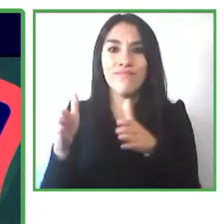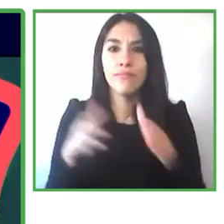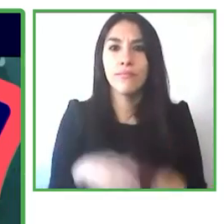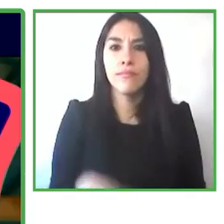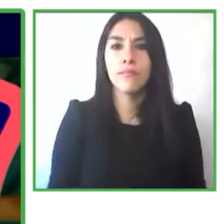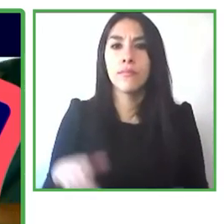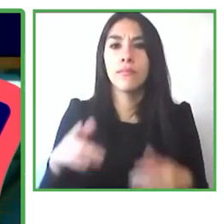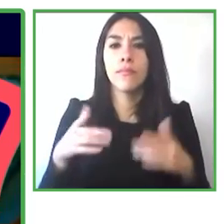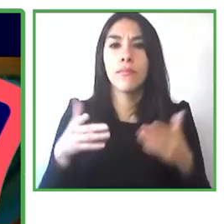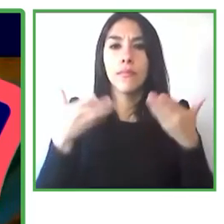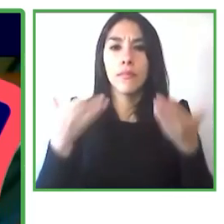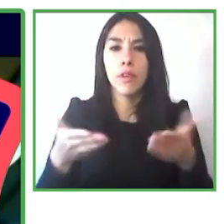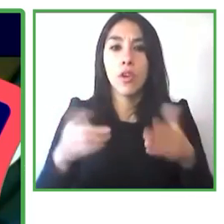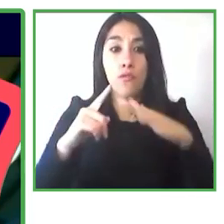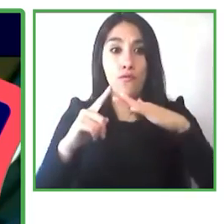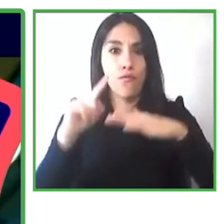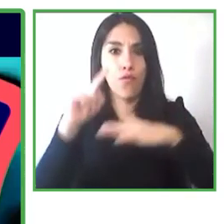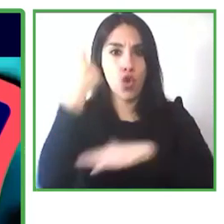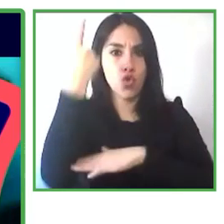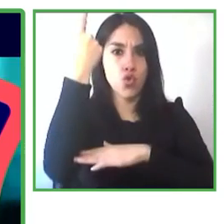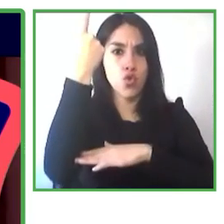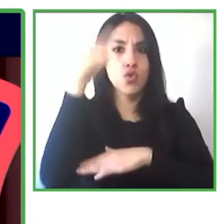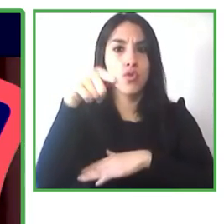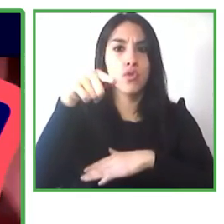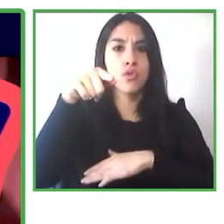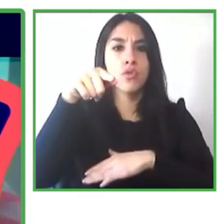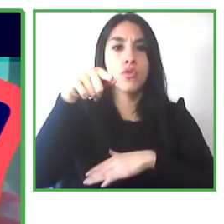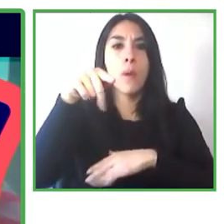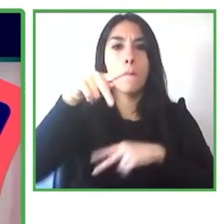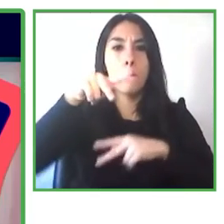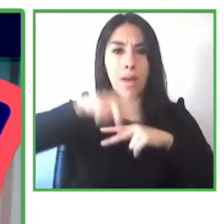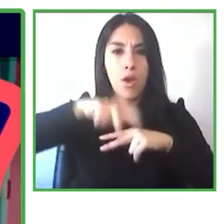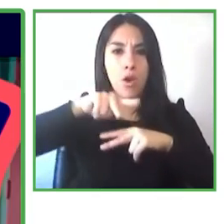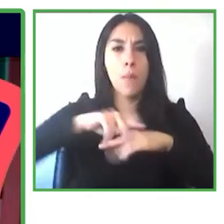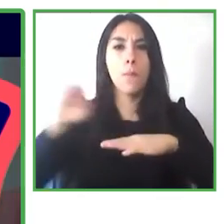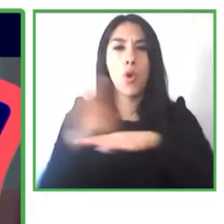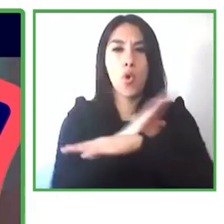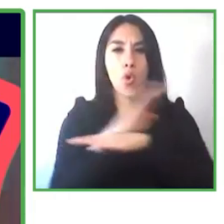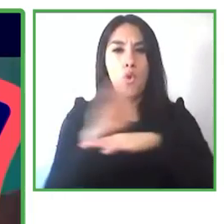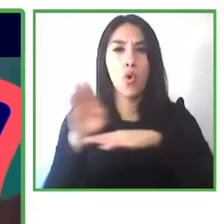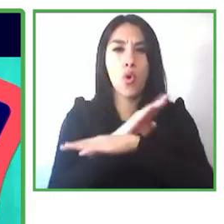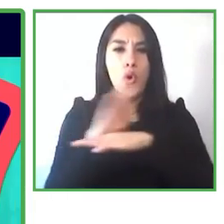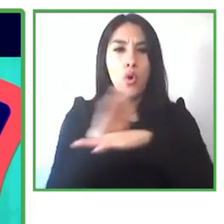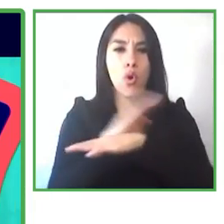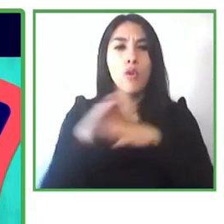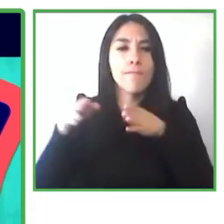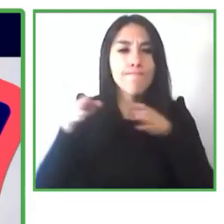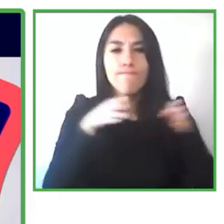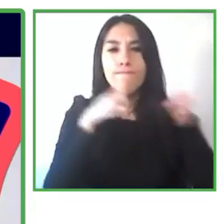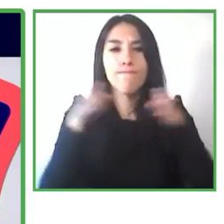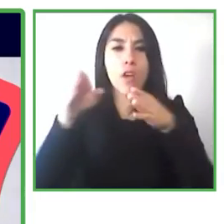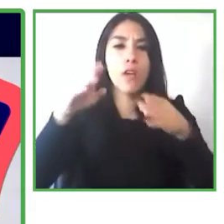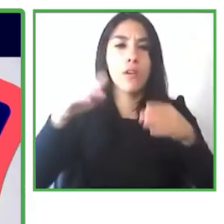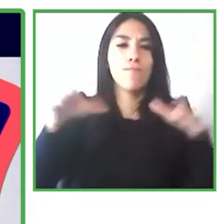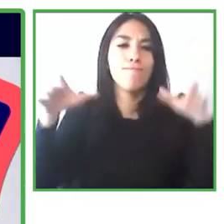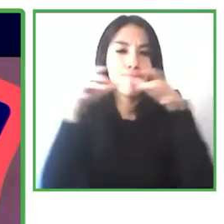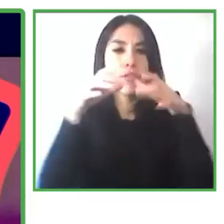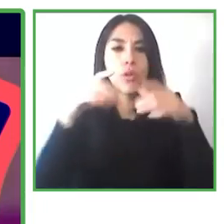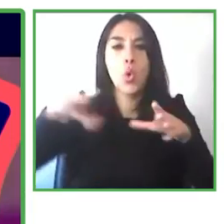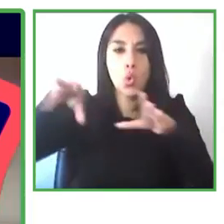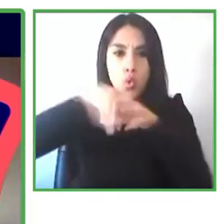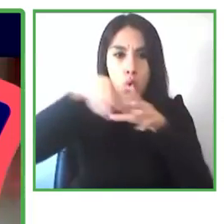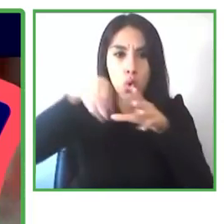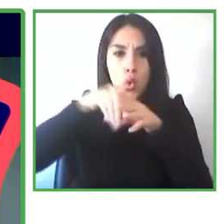we started working with the Red Paraguaya de Entregas de